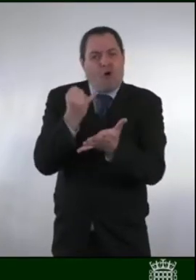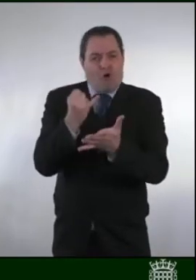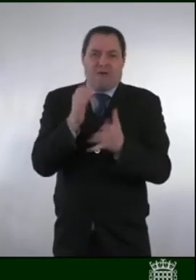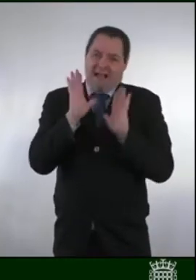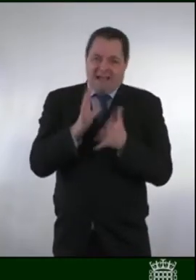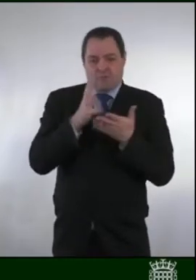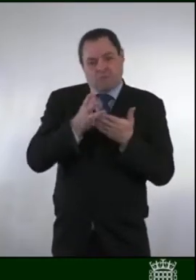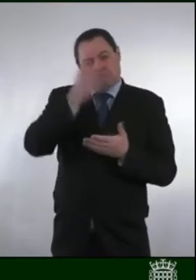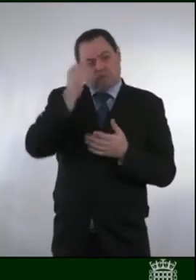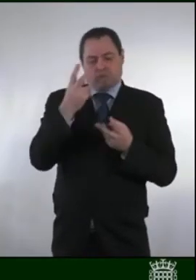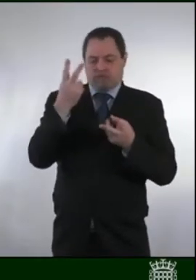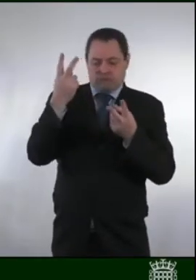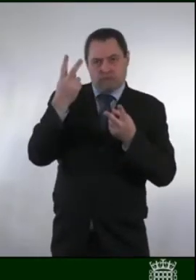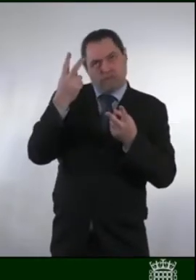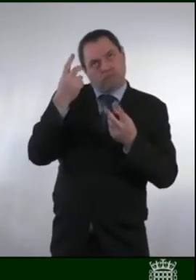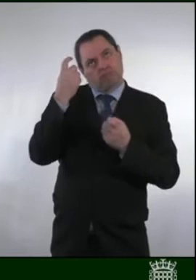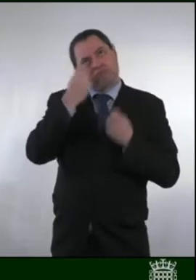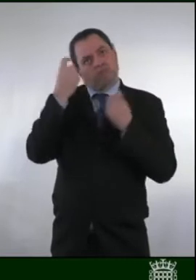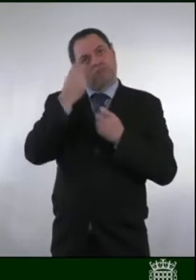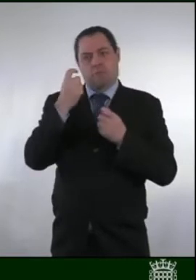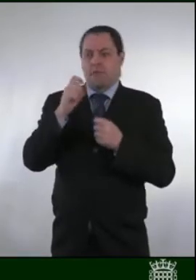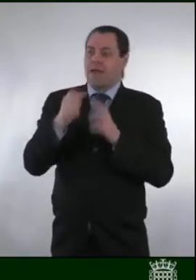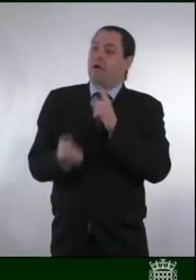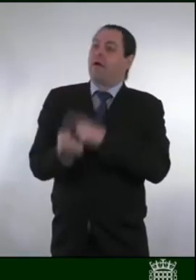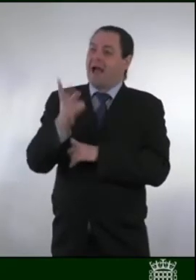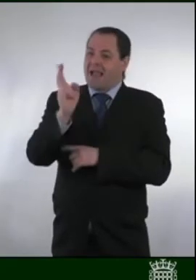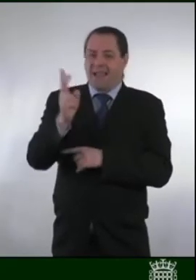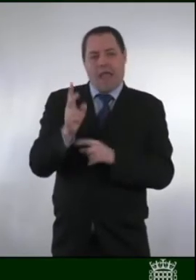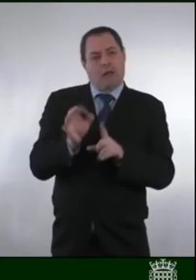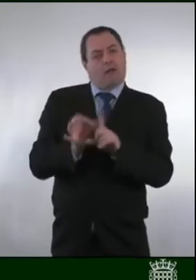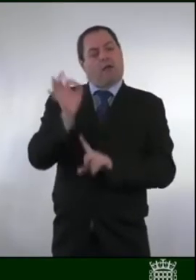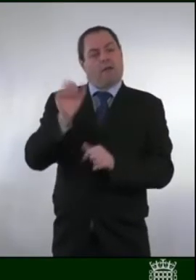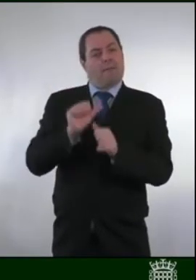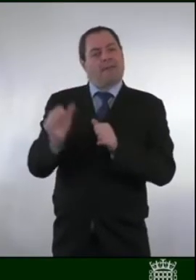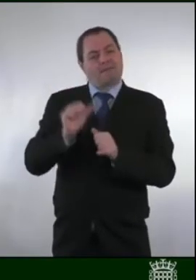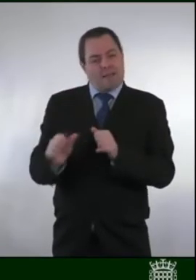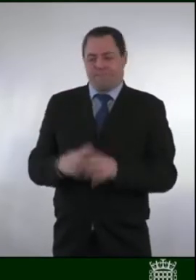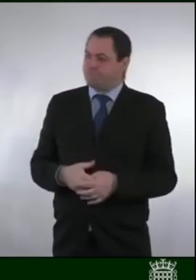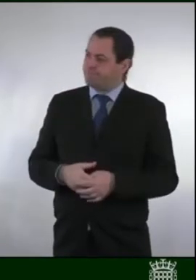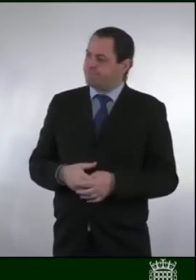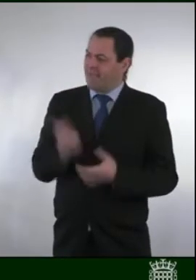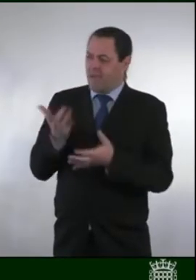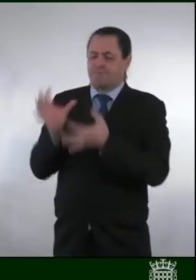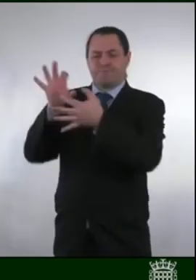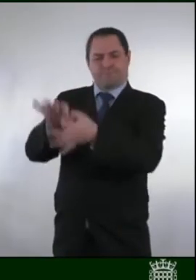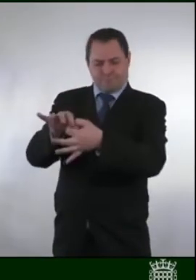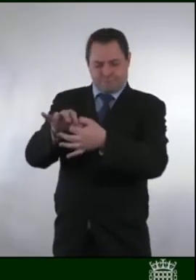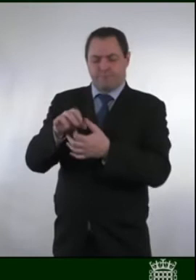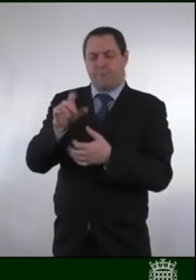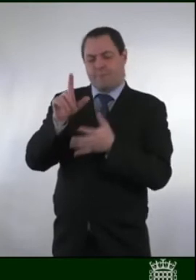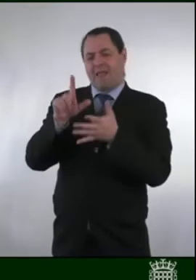time to reflect and to prepare for the next pandemic. Let's reconnect with Ian Blackford for his second question. Ian